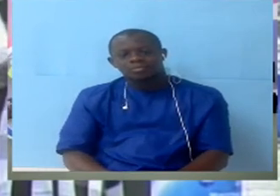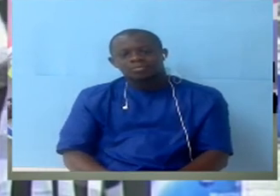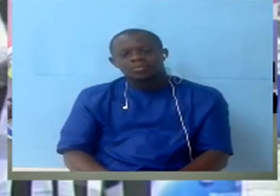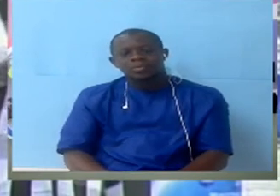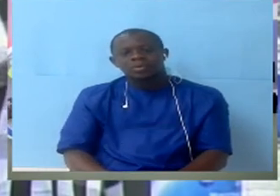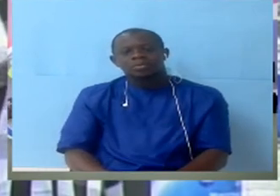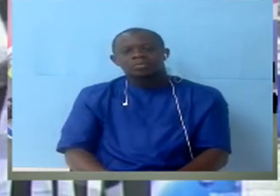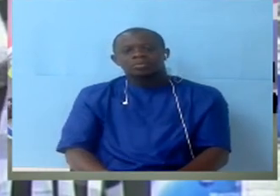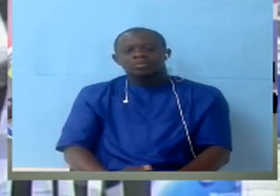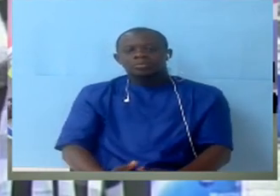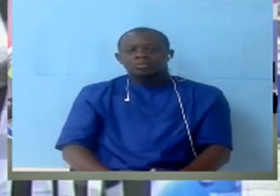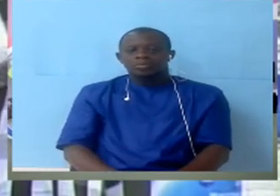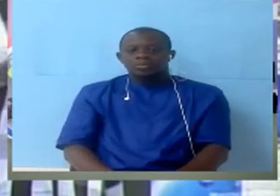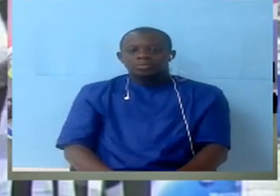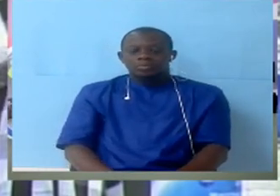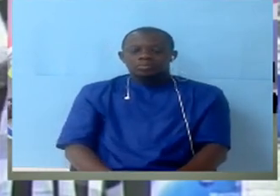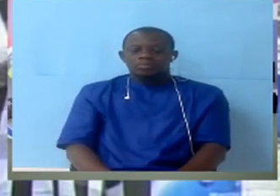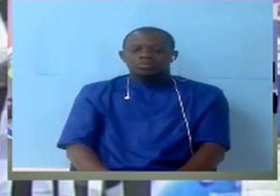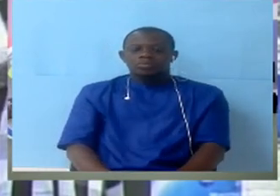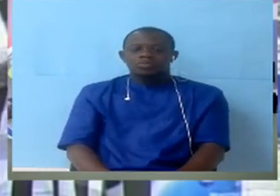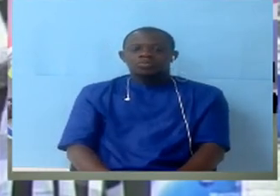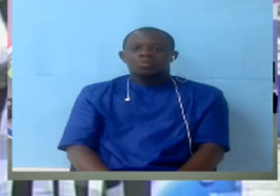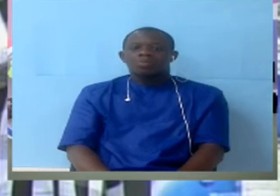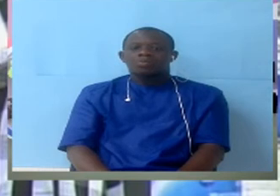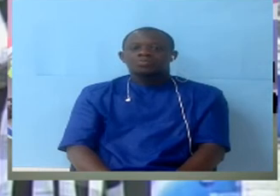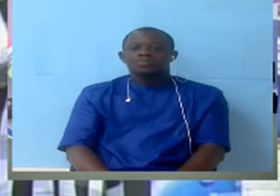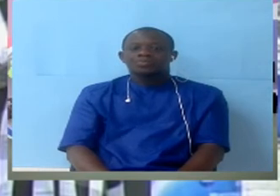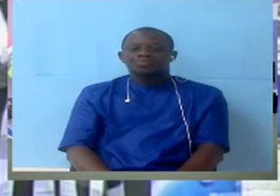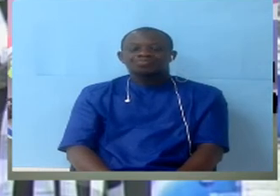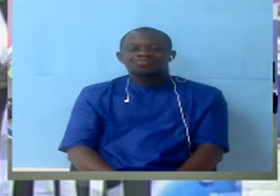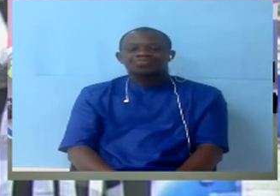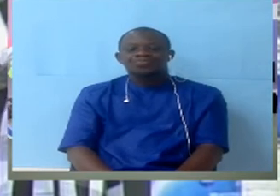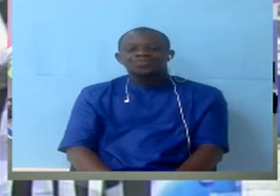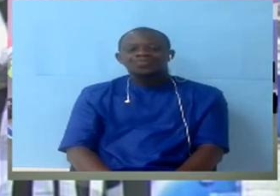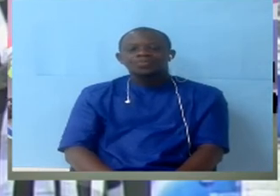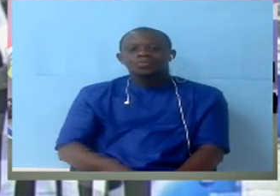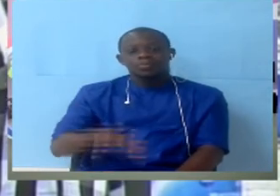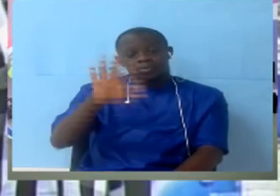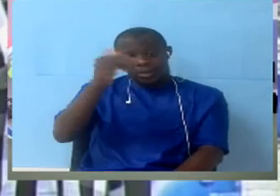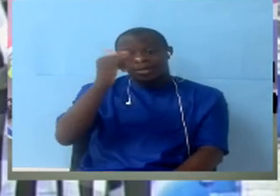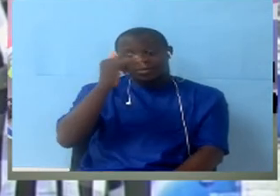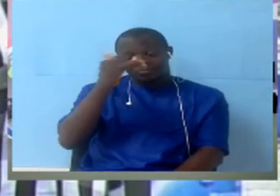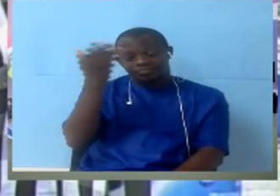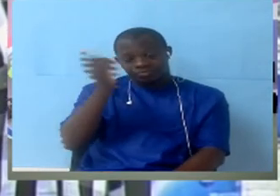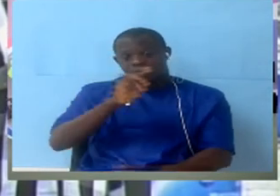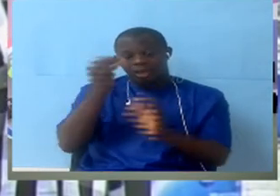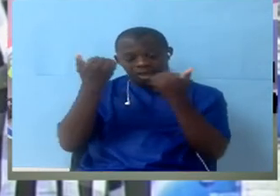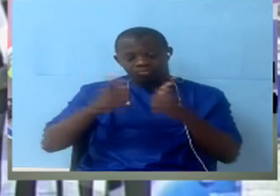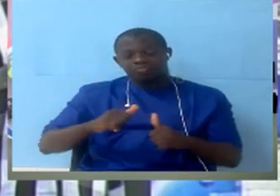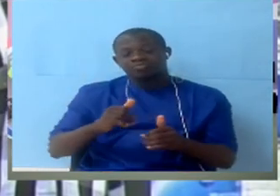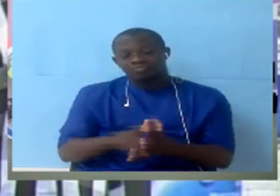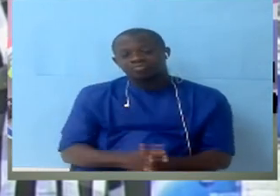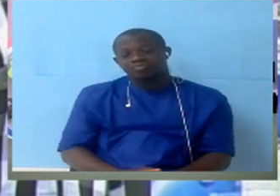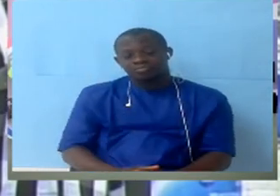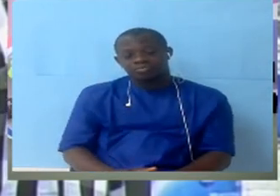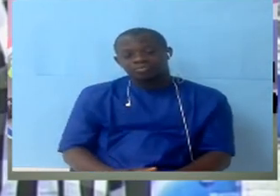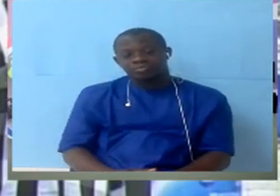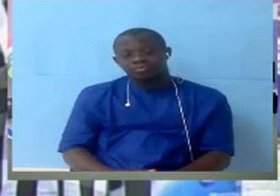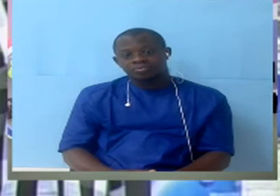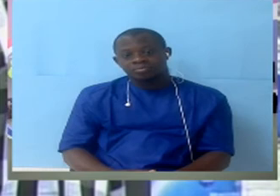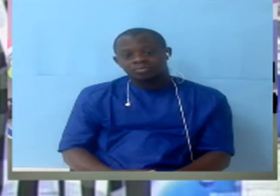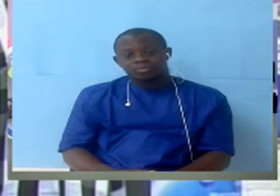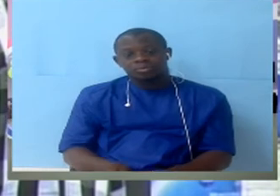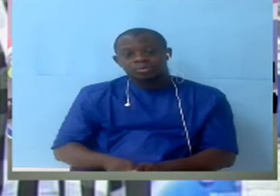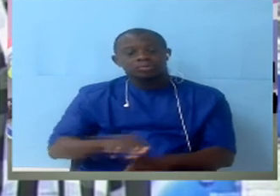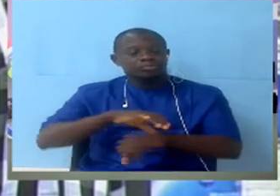wala sunya ima wota tar. Alu ni nata sajul jere. Nata no sajul jere. Ha wala keta. That's what happened. They detained for a long time or okay?